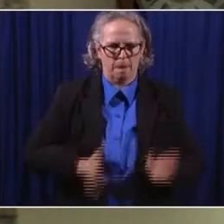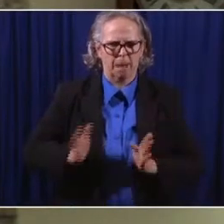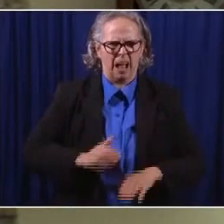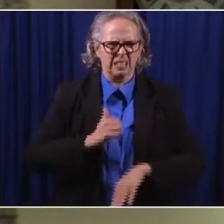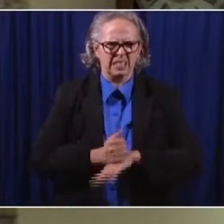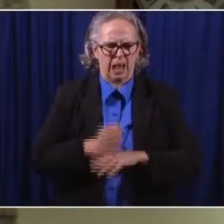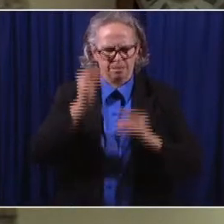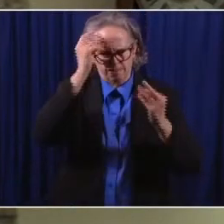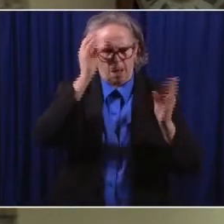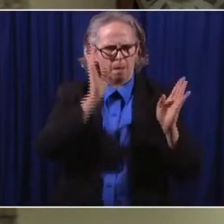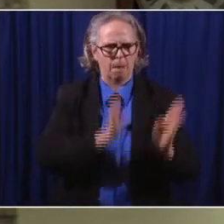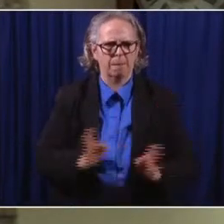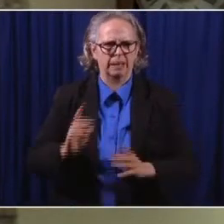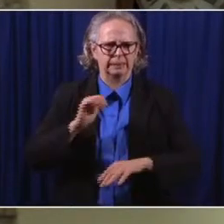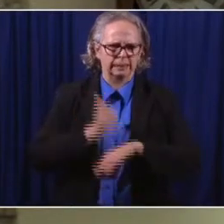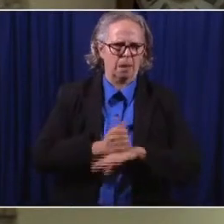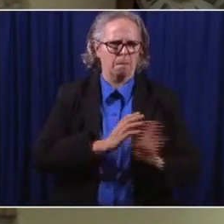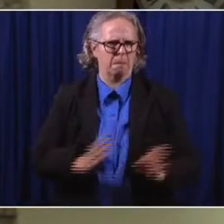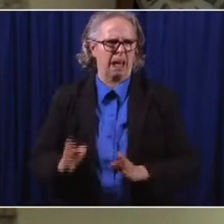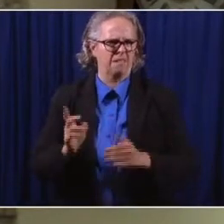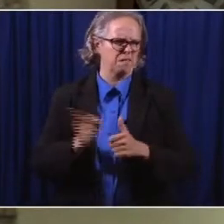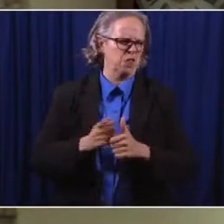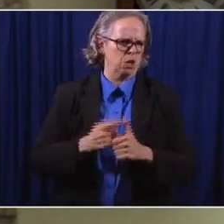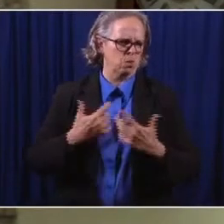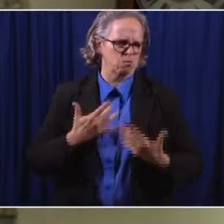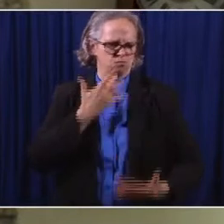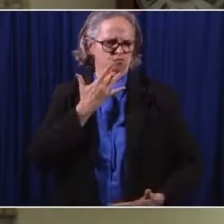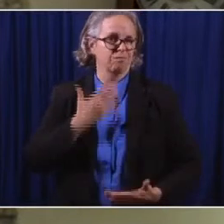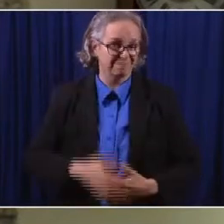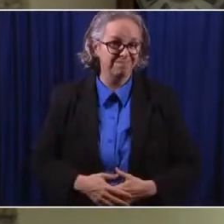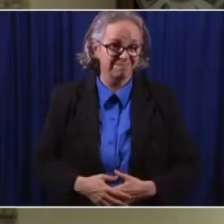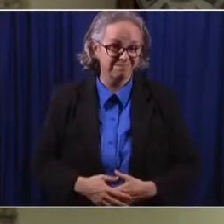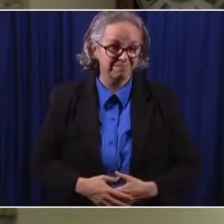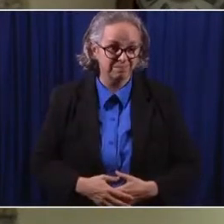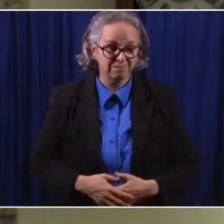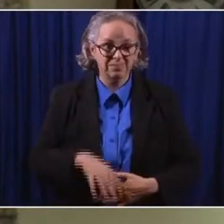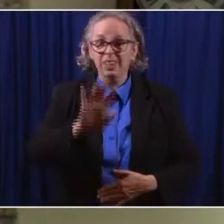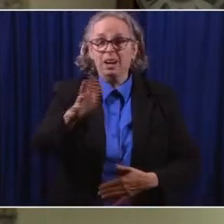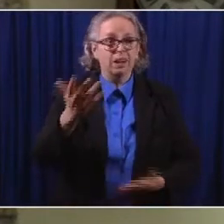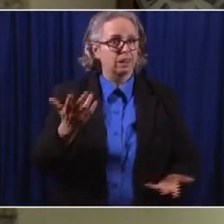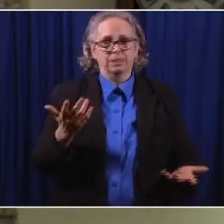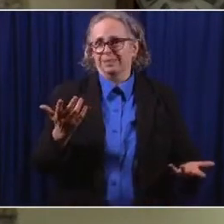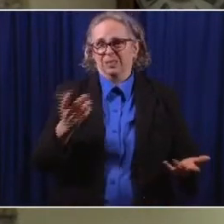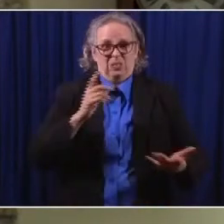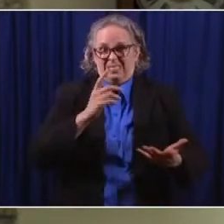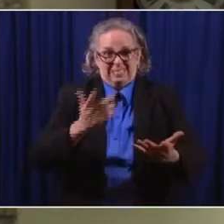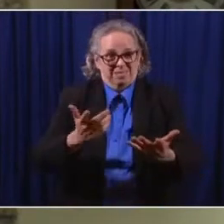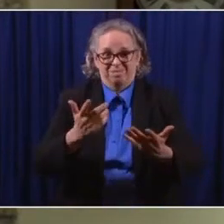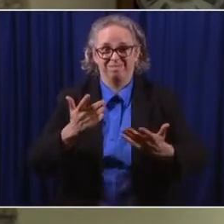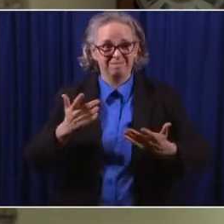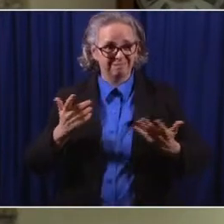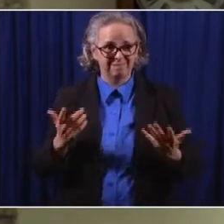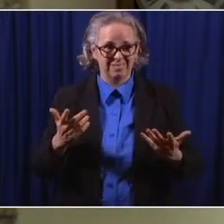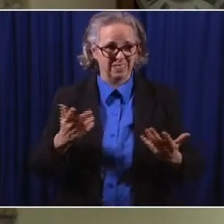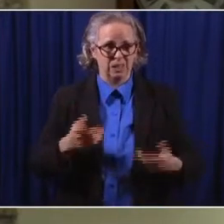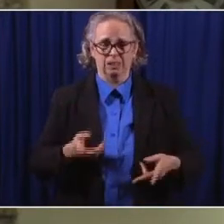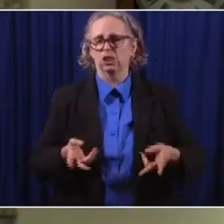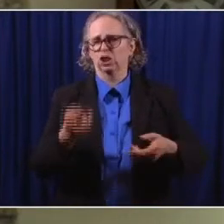what we think are the best practices. I mean, your goal is going to be, twofold: saving